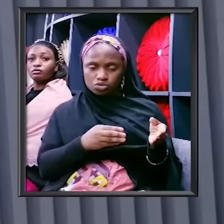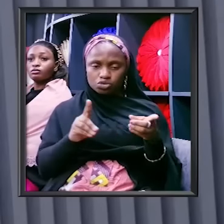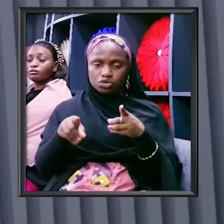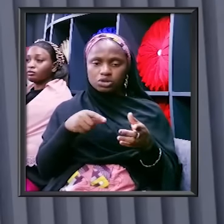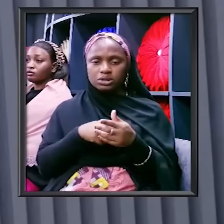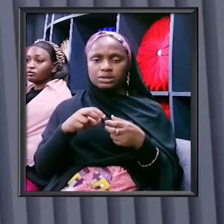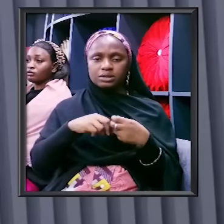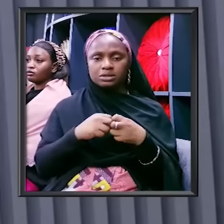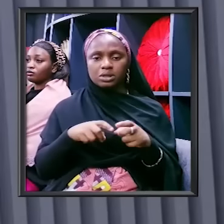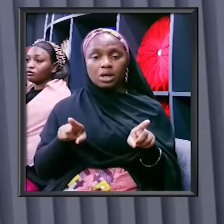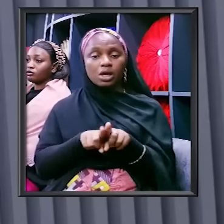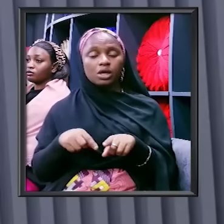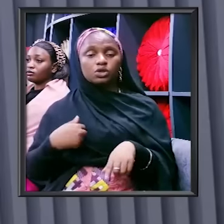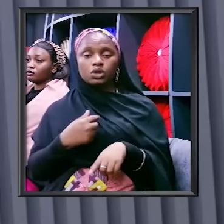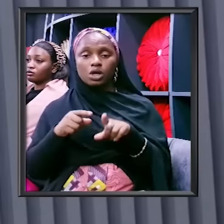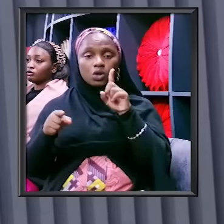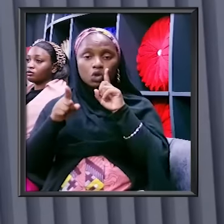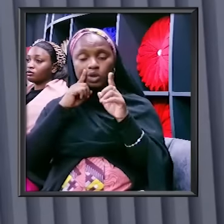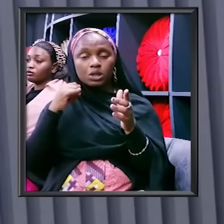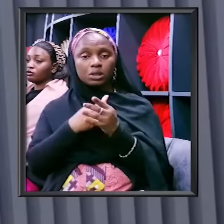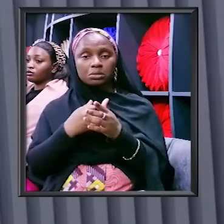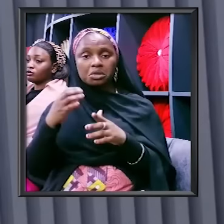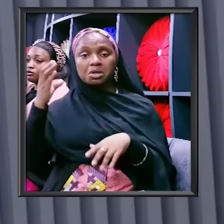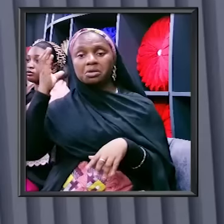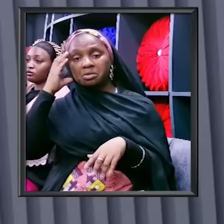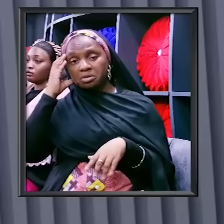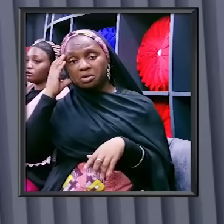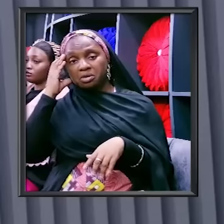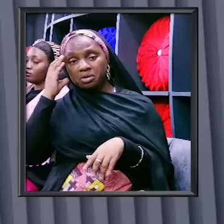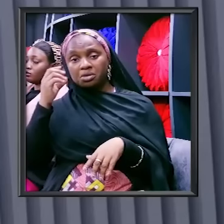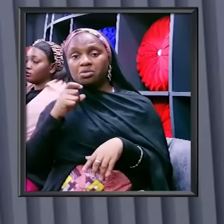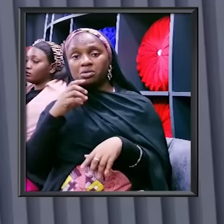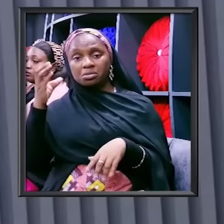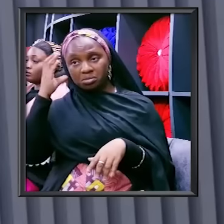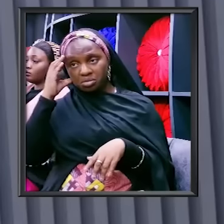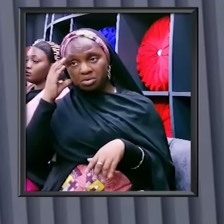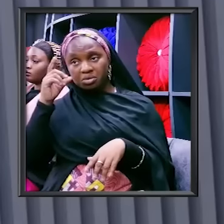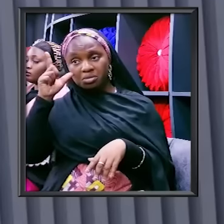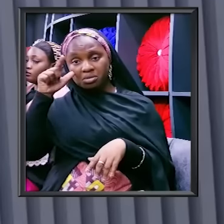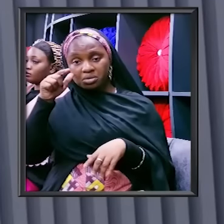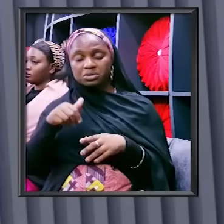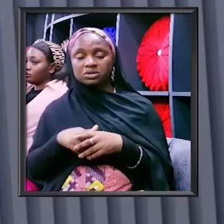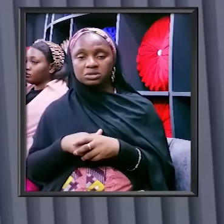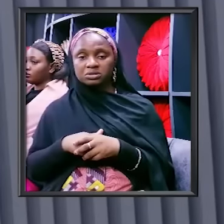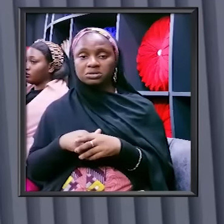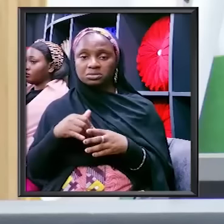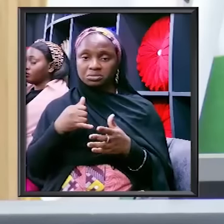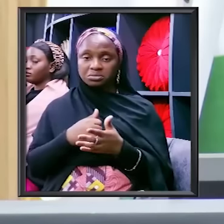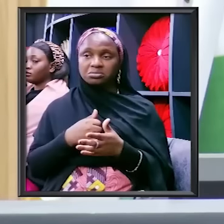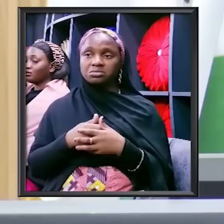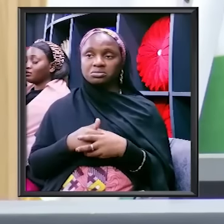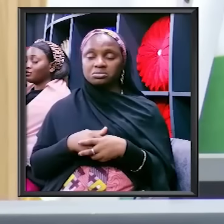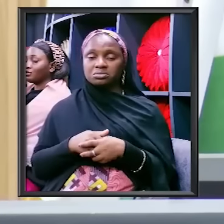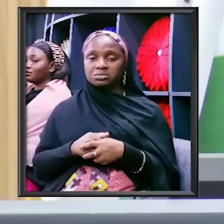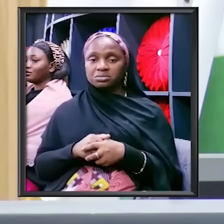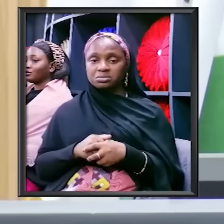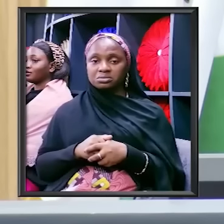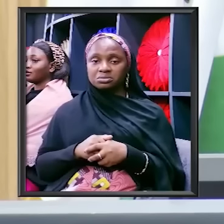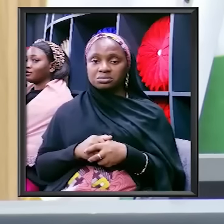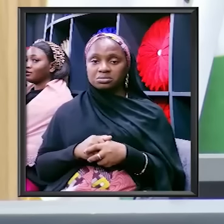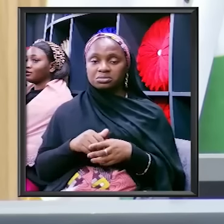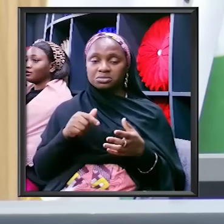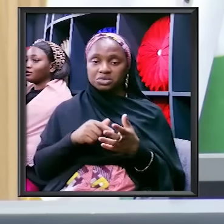they talk and then they hear them. Then they know them. No be say they know they listen. No, for them, no, they know they know. Make the I money talk where now. Then they chop this too much issue, for if their